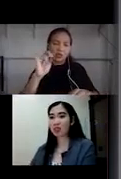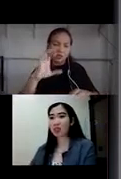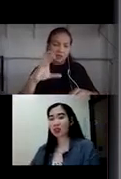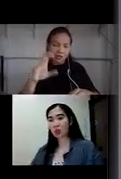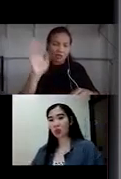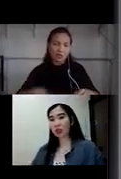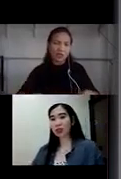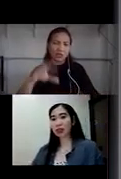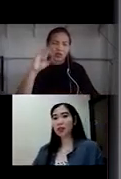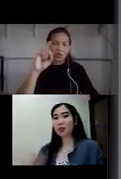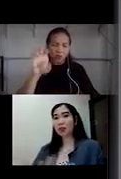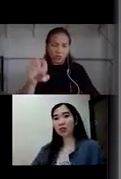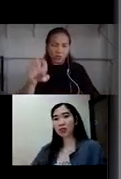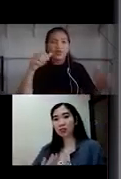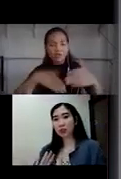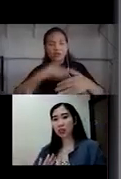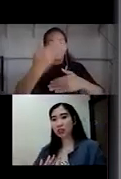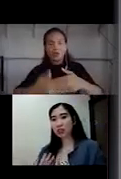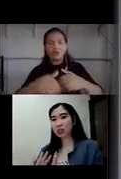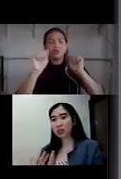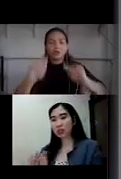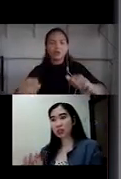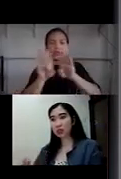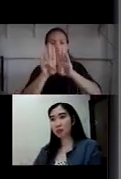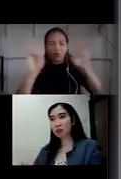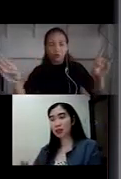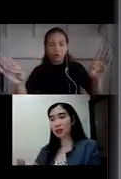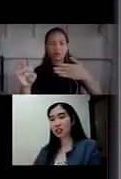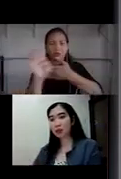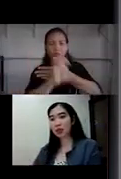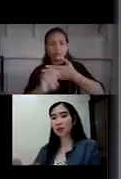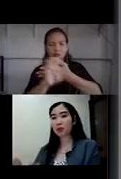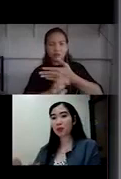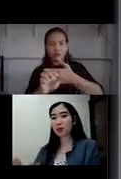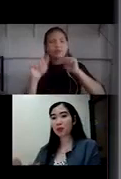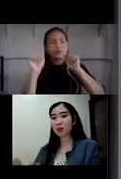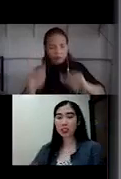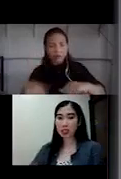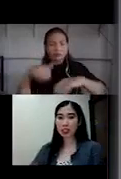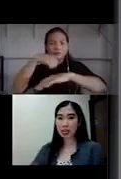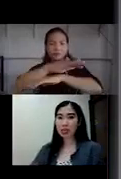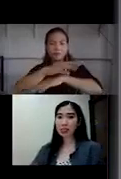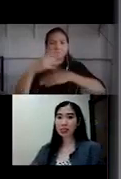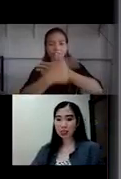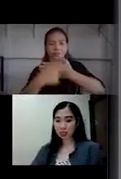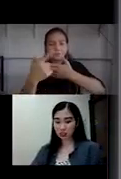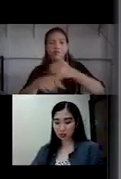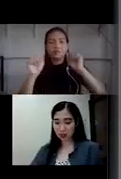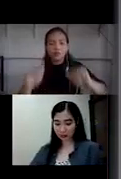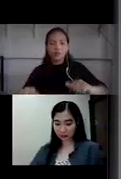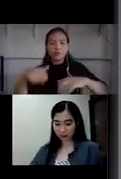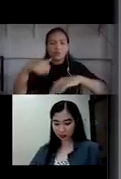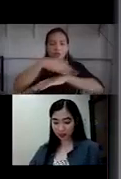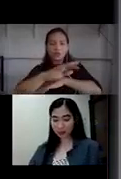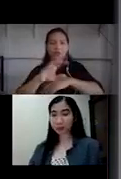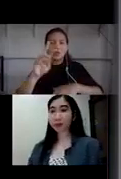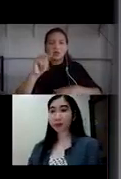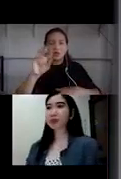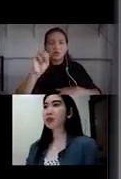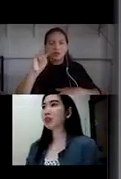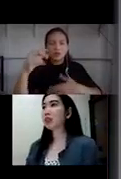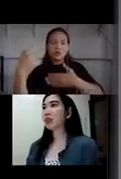yon. So, again, pwede siyang i-send sa email, sa Gmail, pwede din siyang i-send sa non-Gmail.